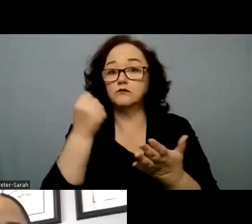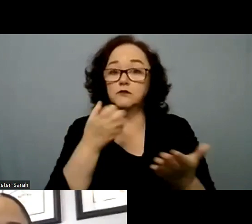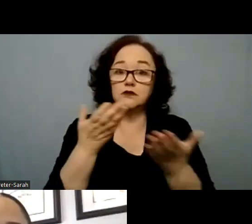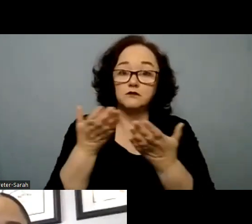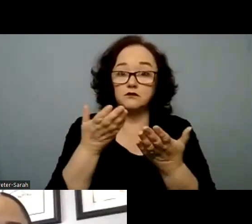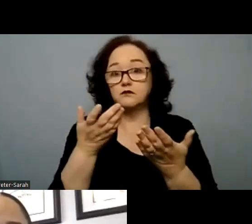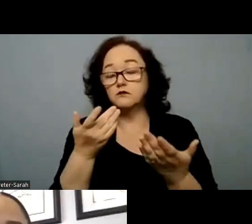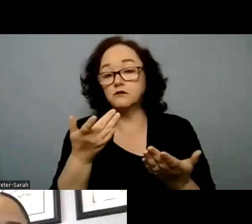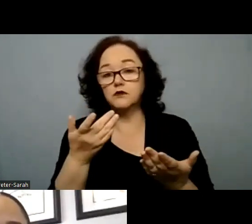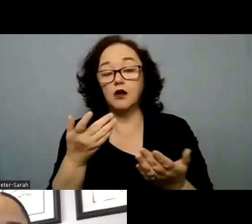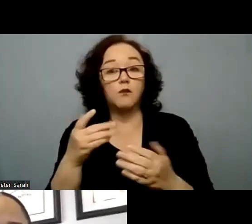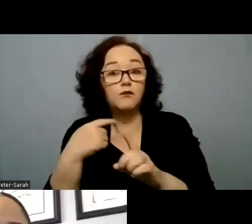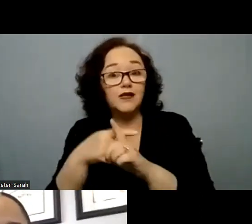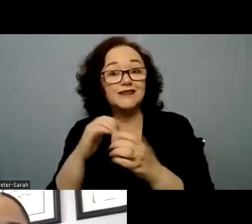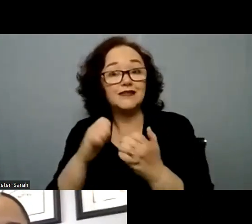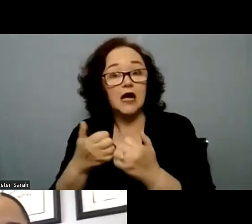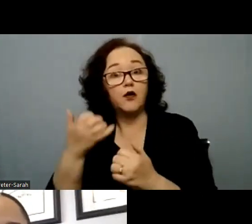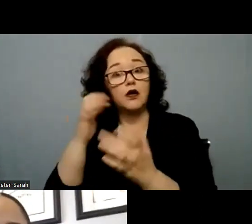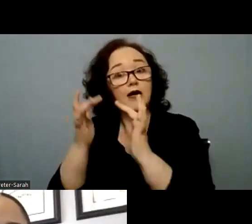caller back.